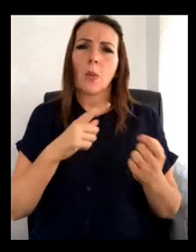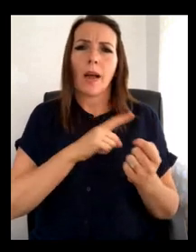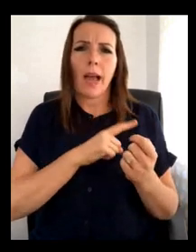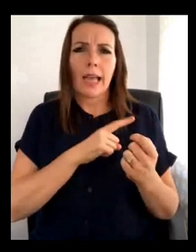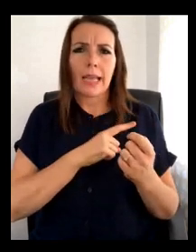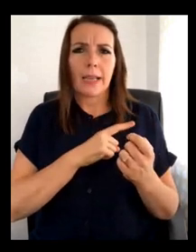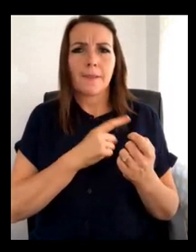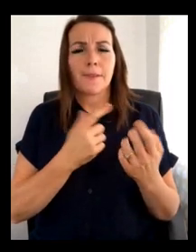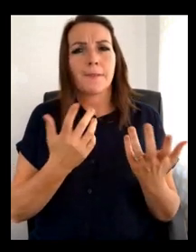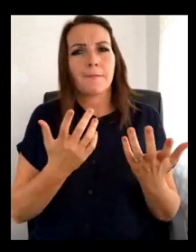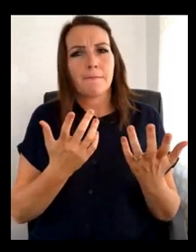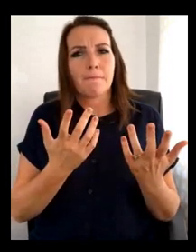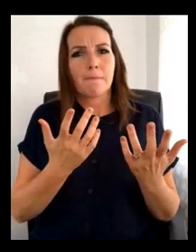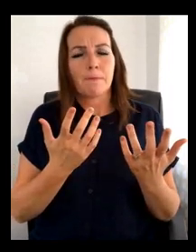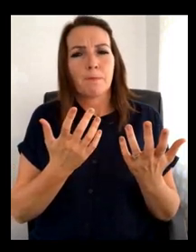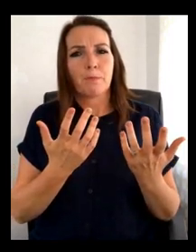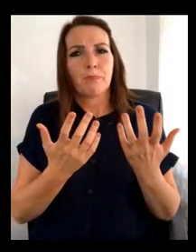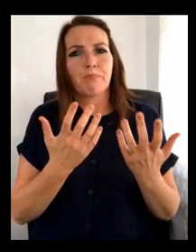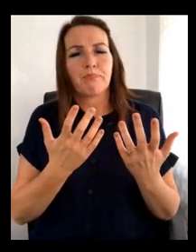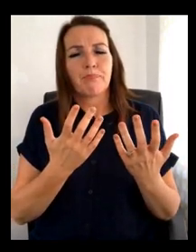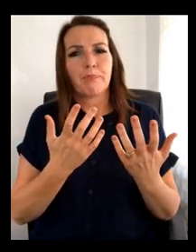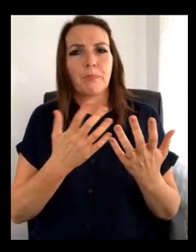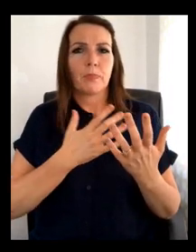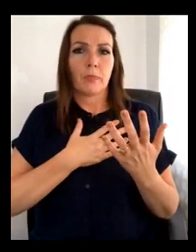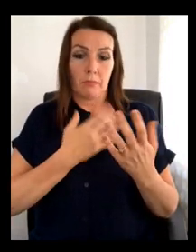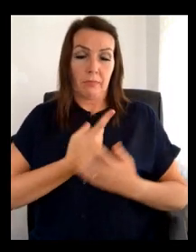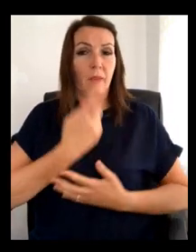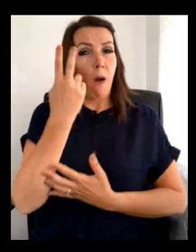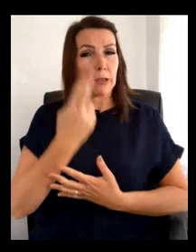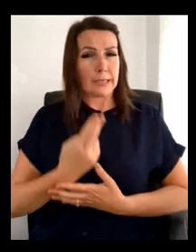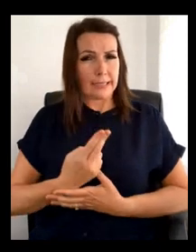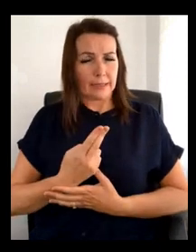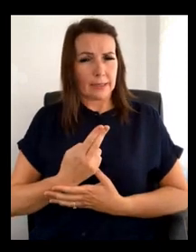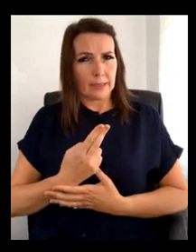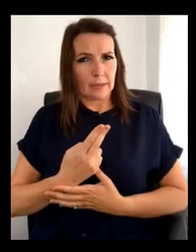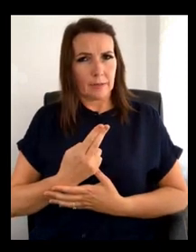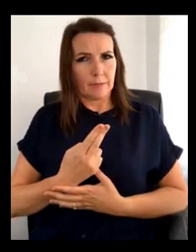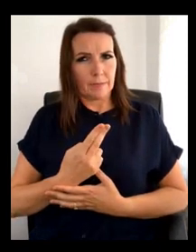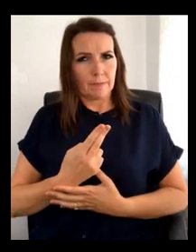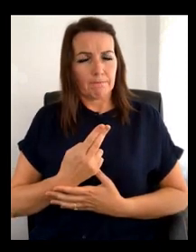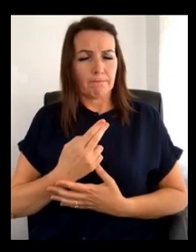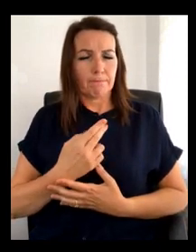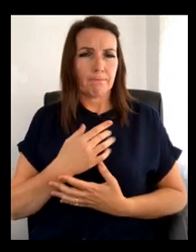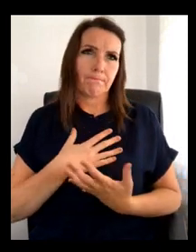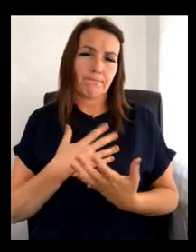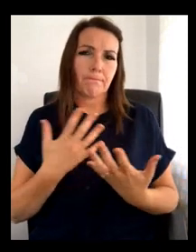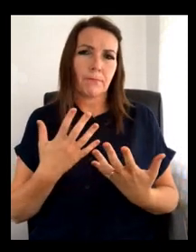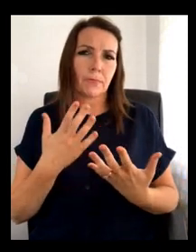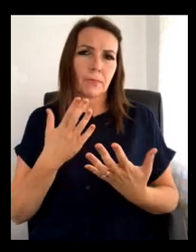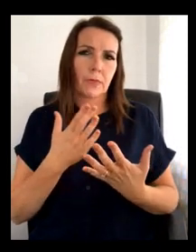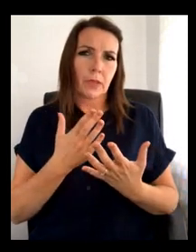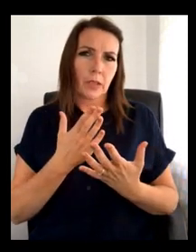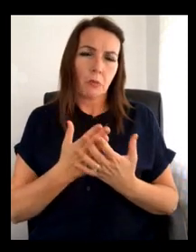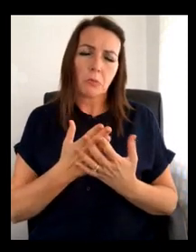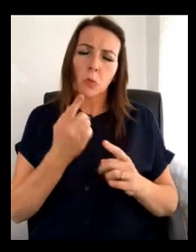is that as an artist, I feel like, so I'm really going to speak to my experience. This is